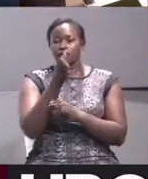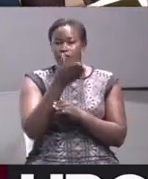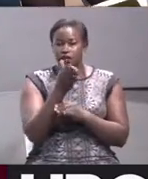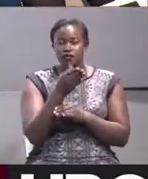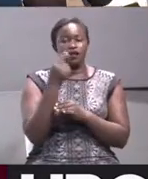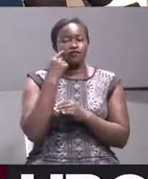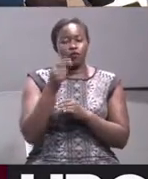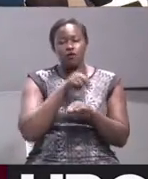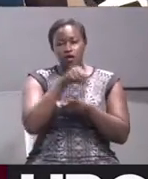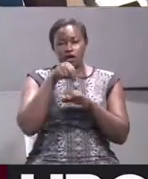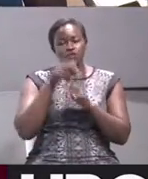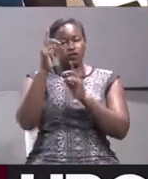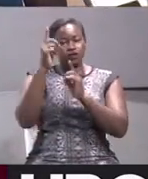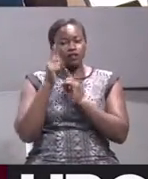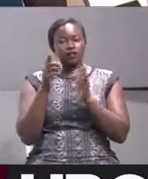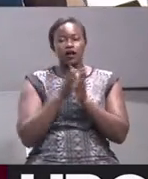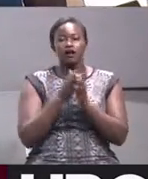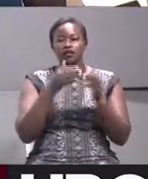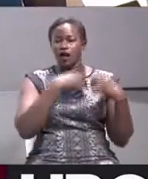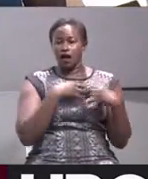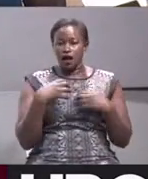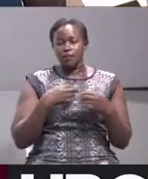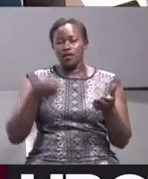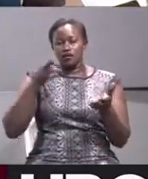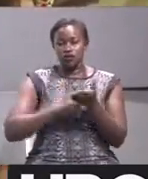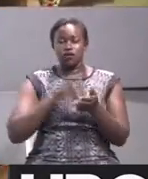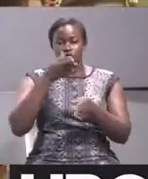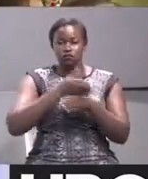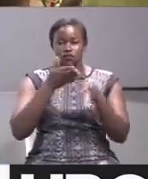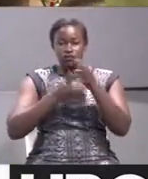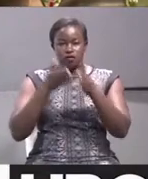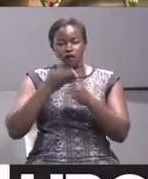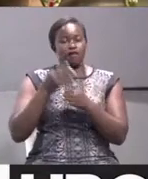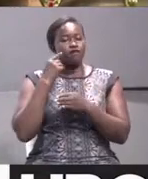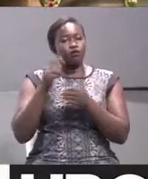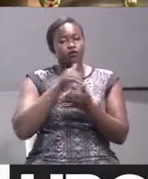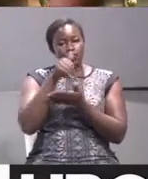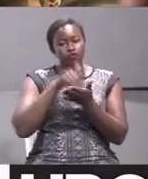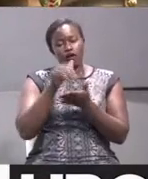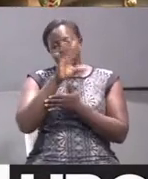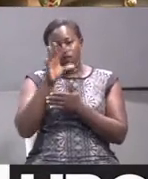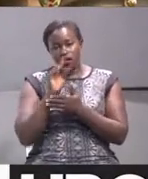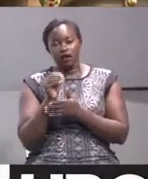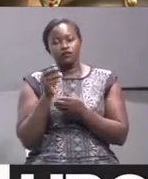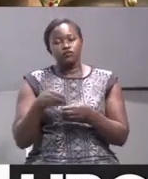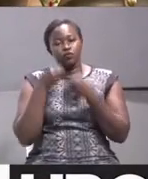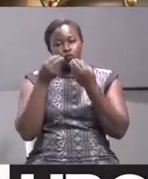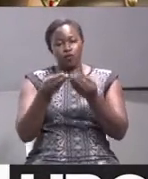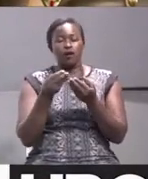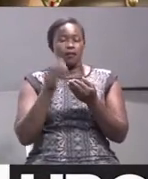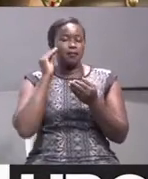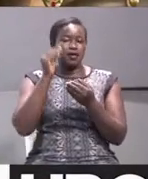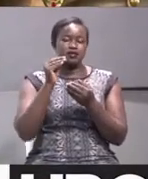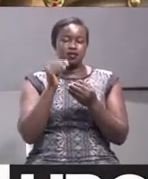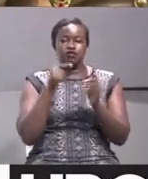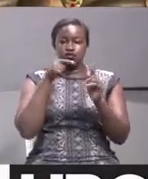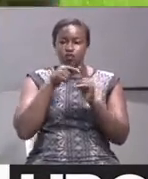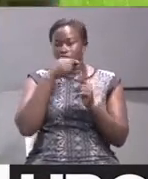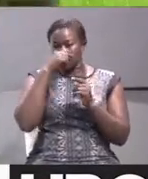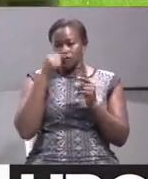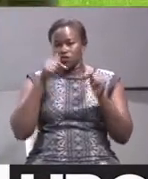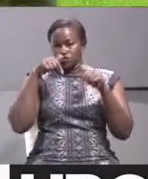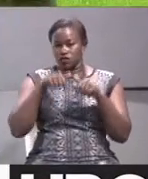of National Defense and Army Reconstruction for the Central African Republic, delivered the message to President Museveni this evening at State